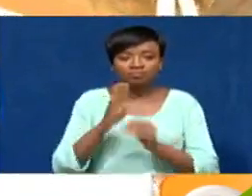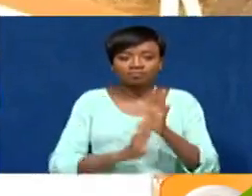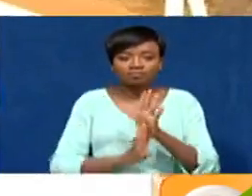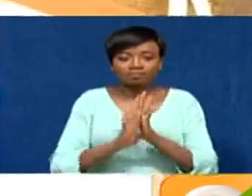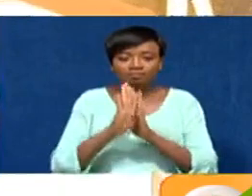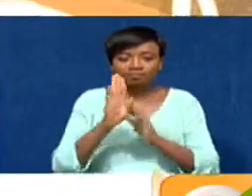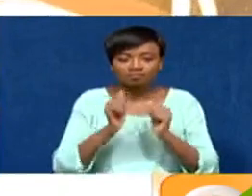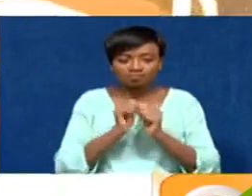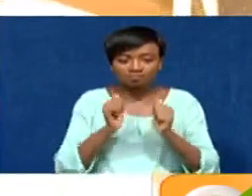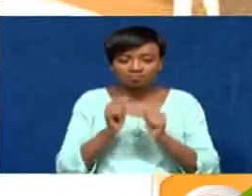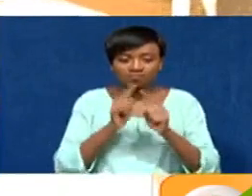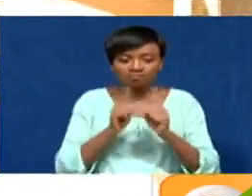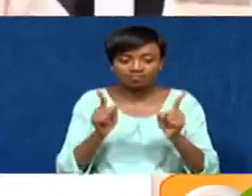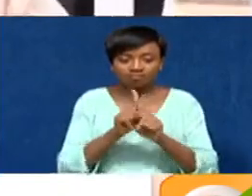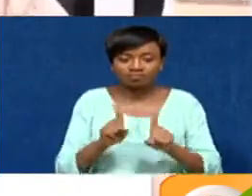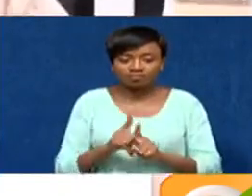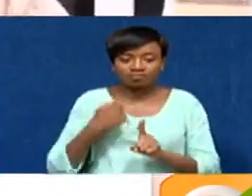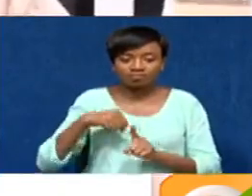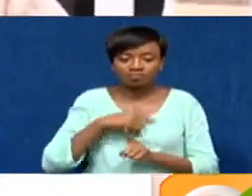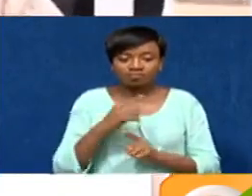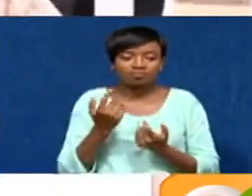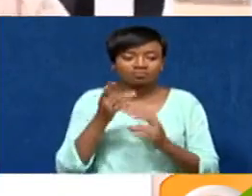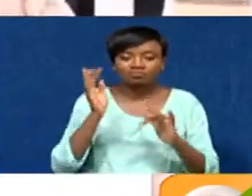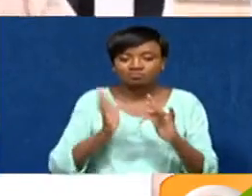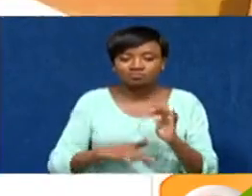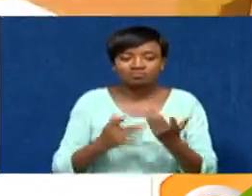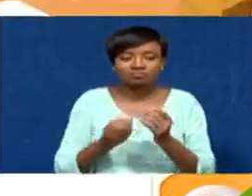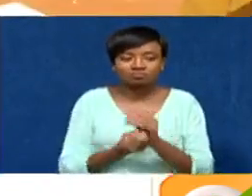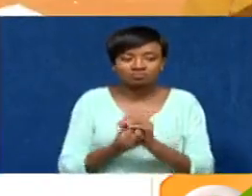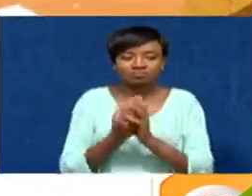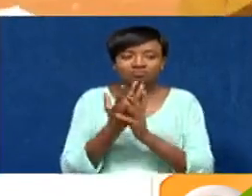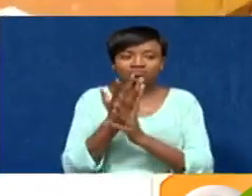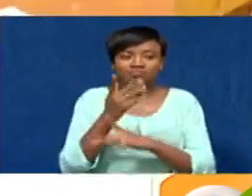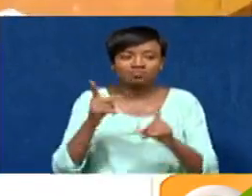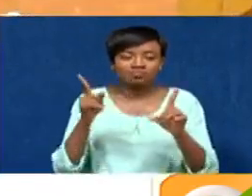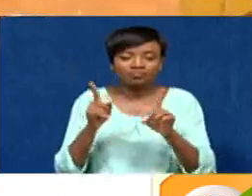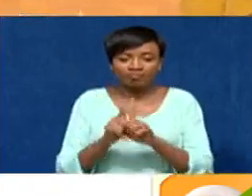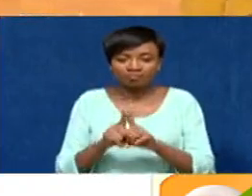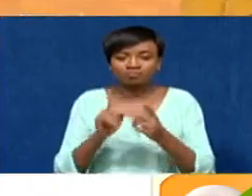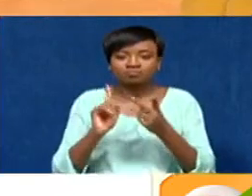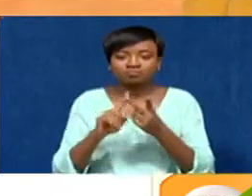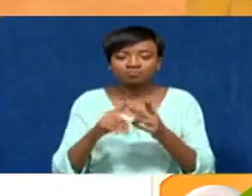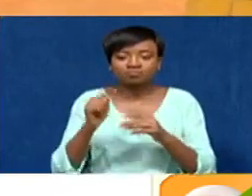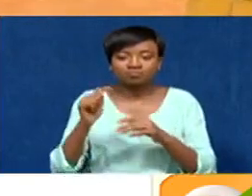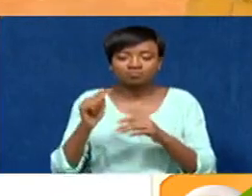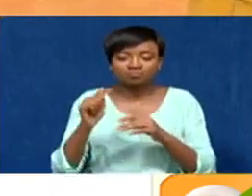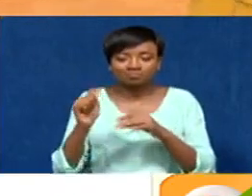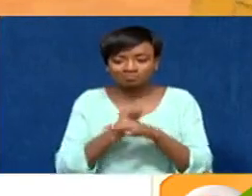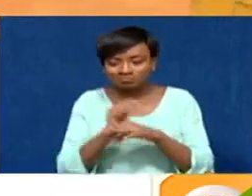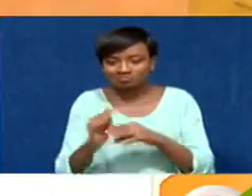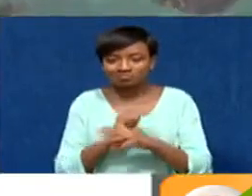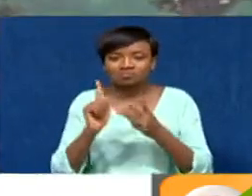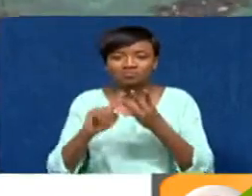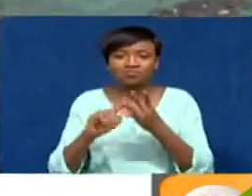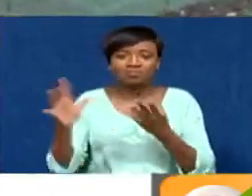and unfortunately we couldn't grow fast enough, you know, because we couldn't train and recruit the way we wanted